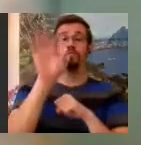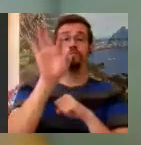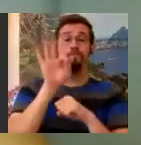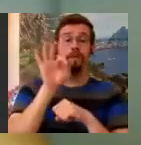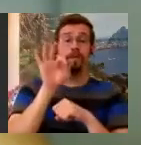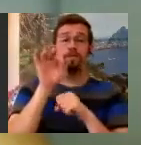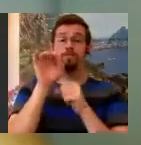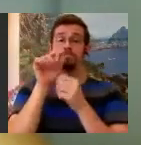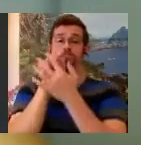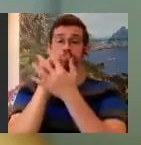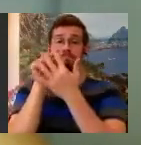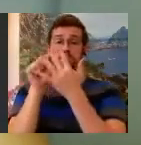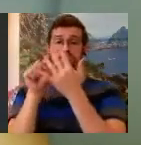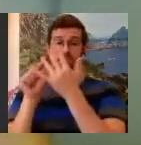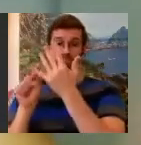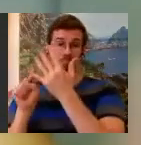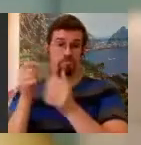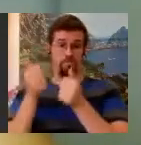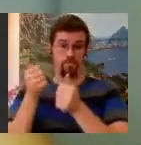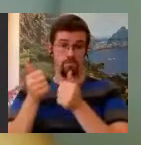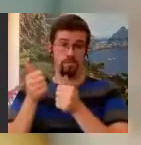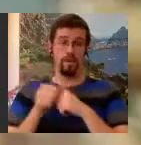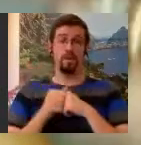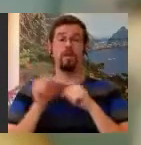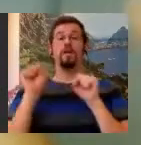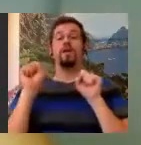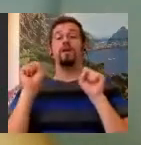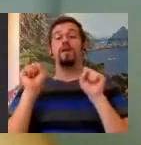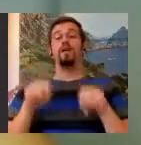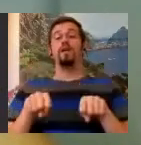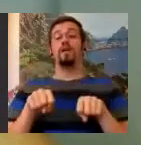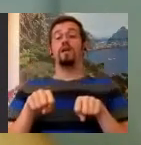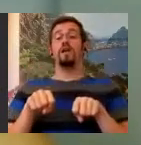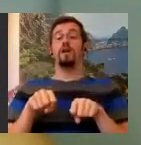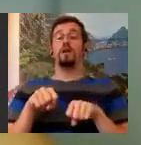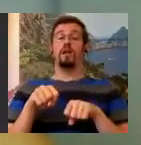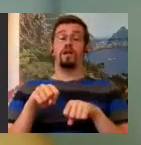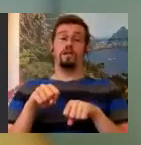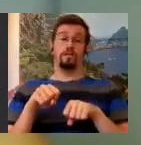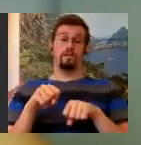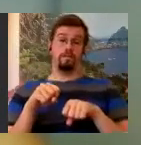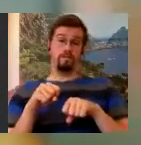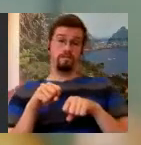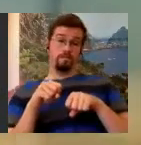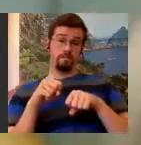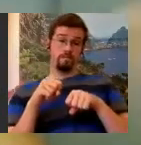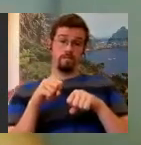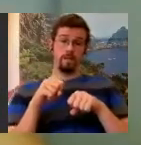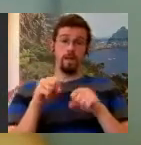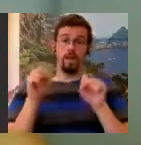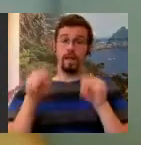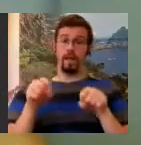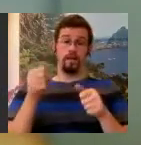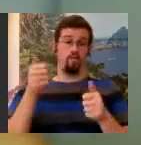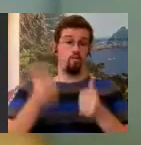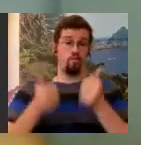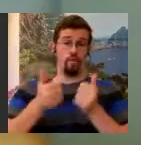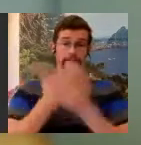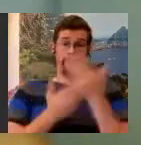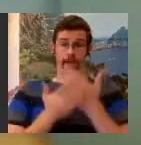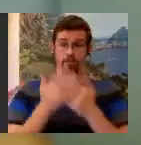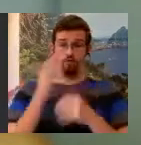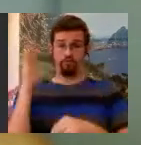from each of them. You can choose the side of the hand, right hand versus